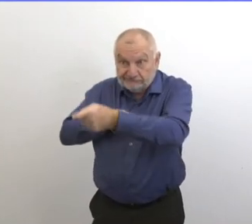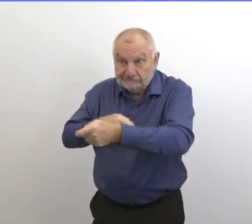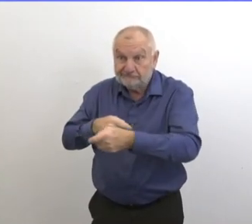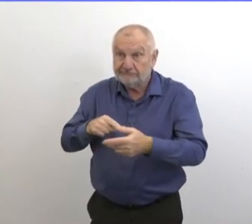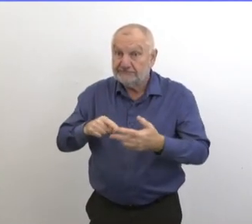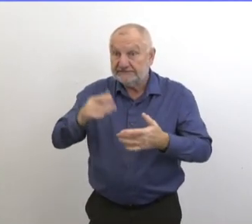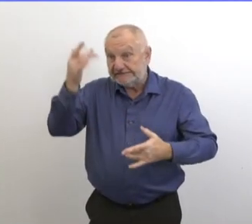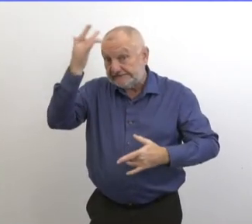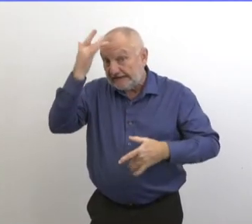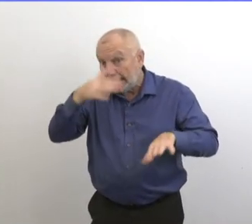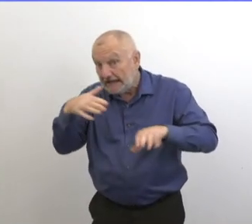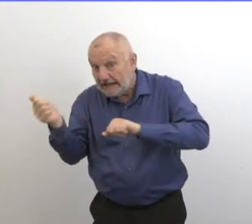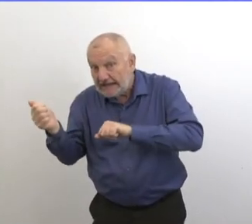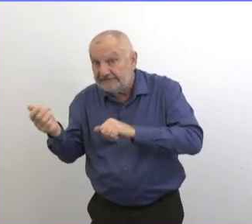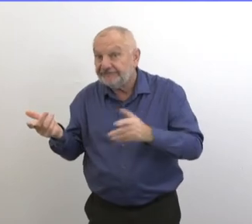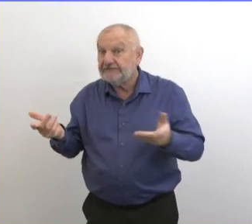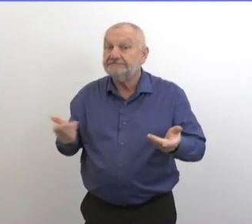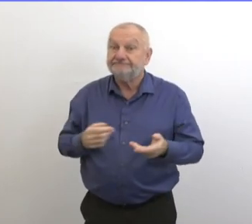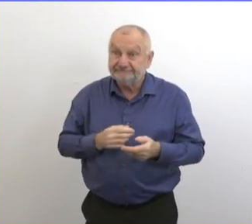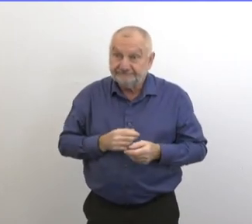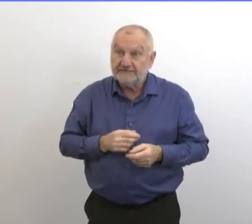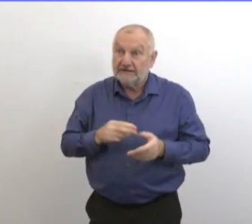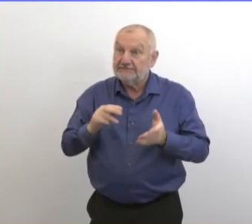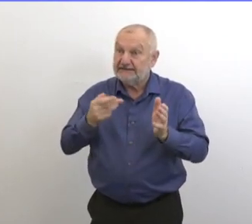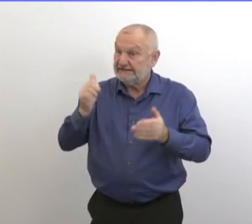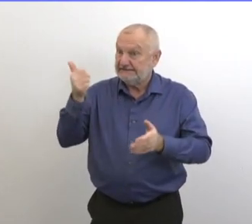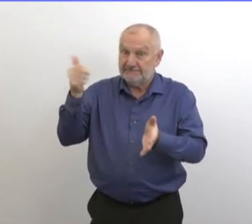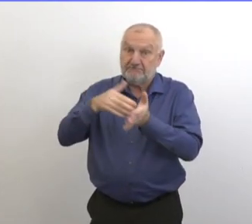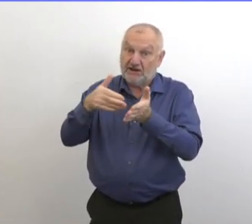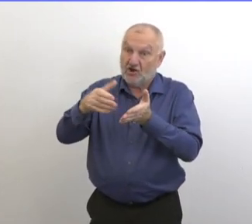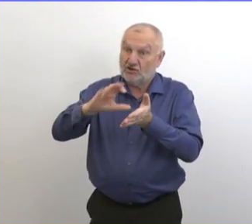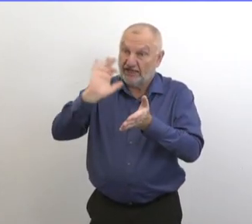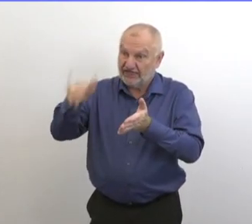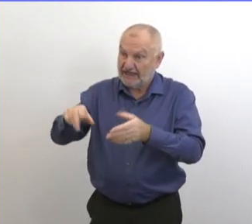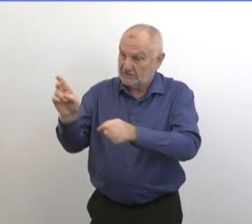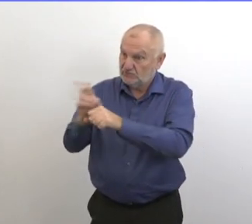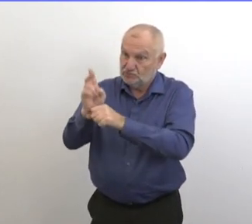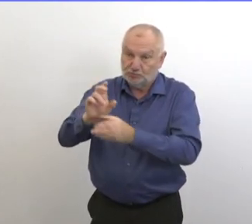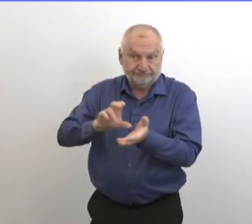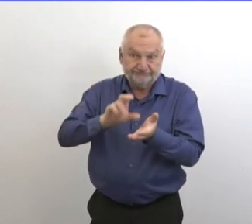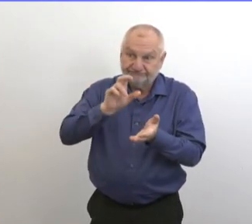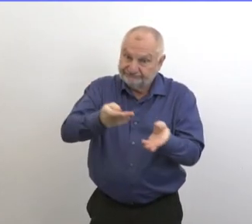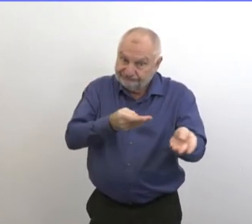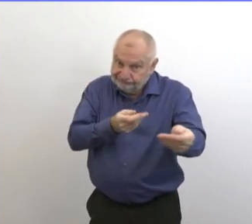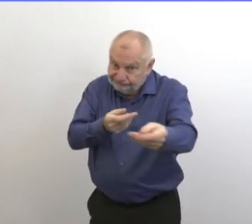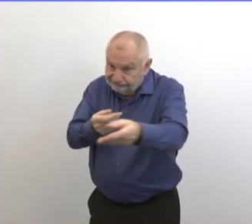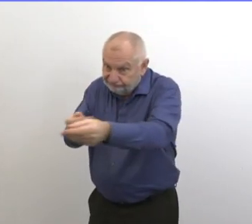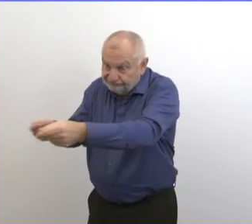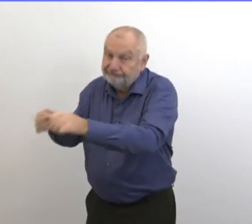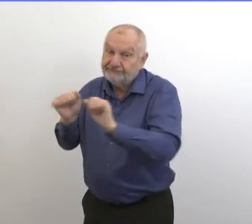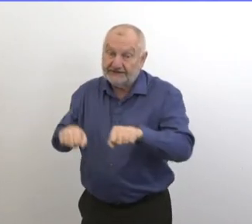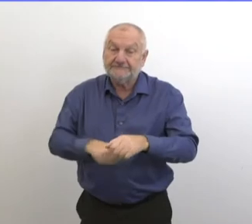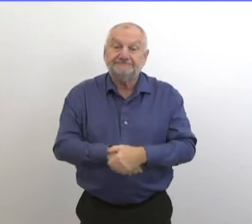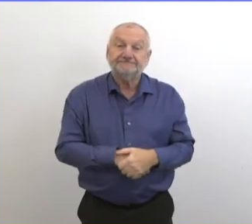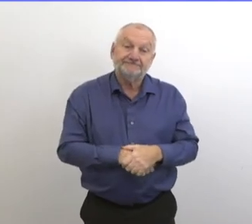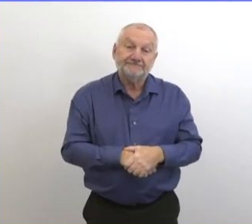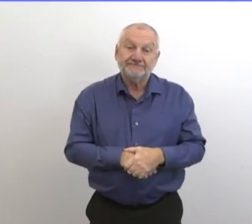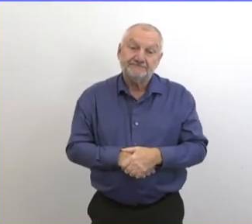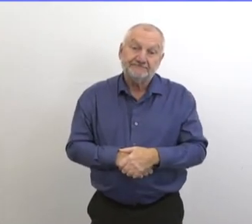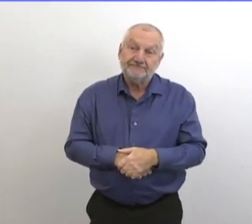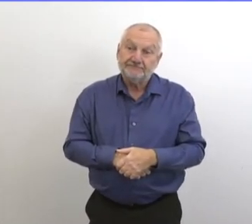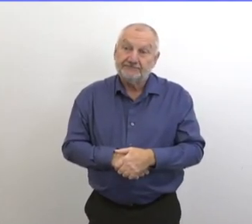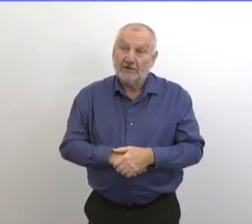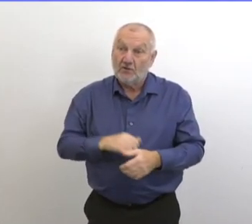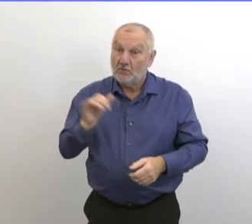times. Early in the pandemic, we also invested $120 million in the Manitoba